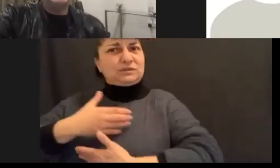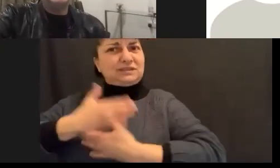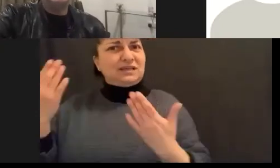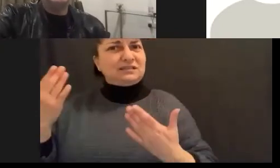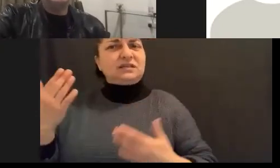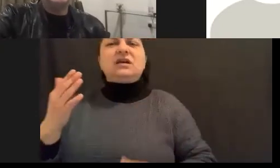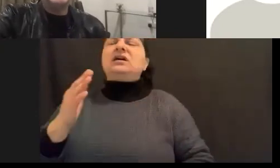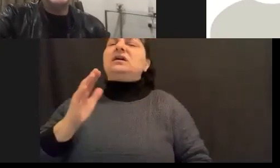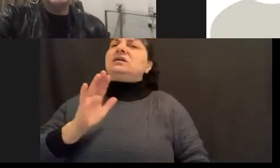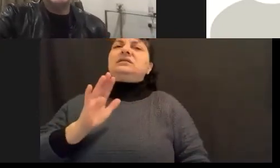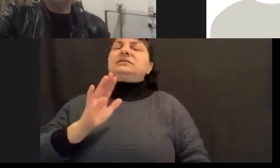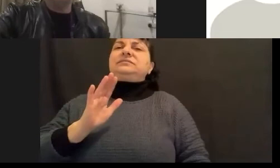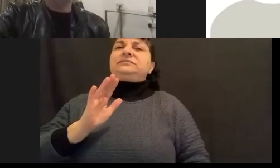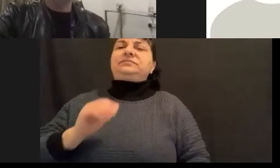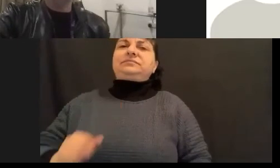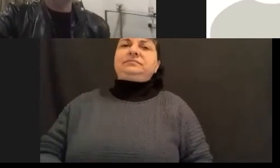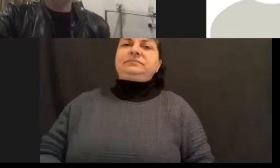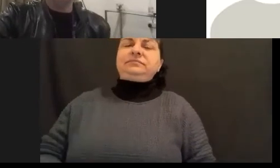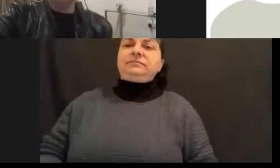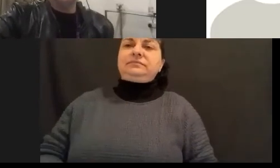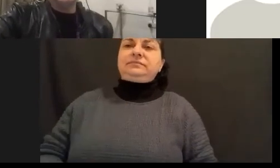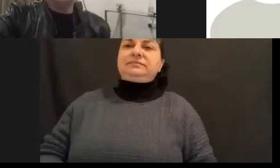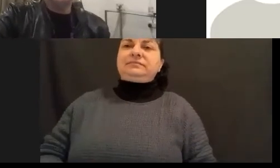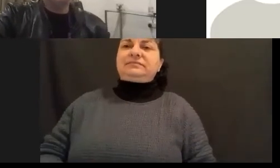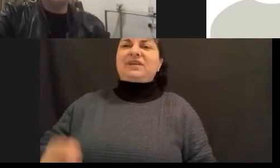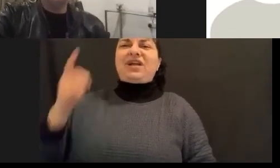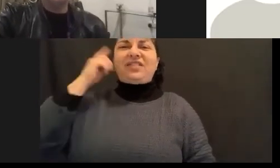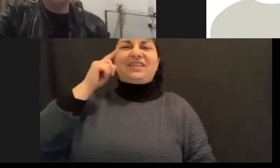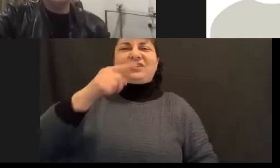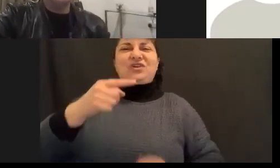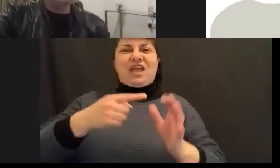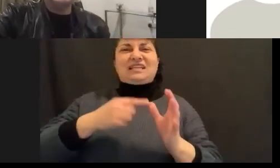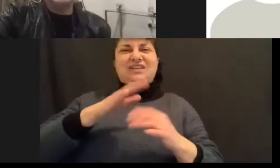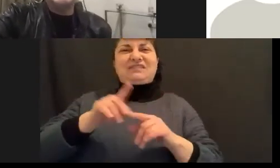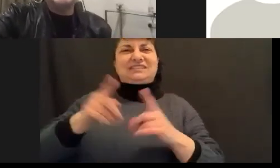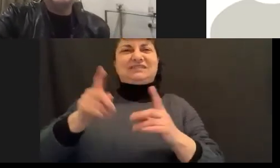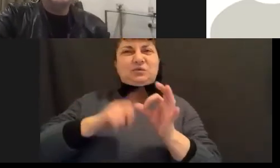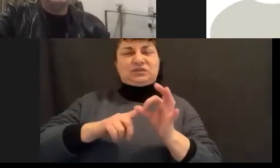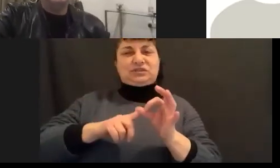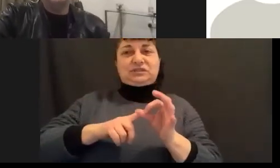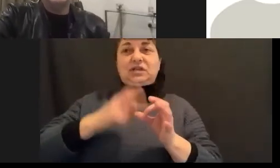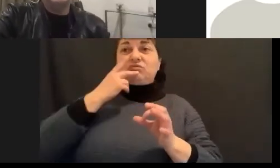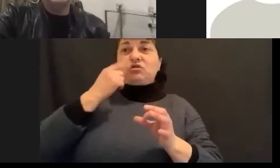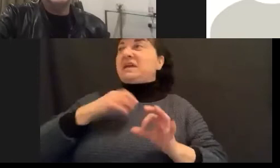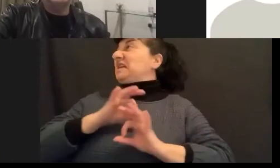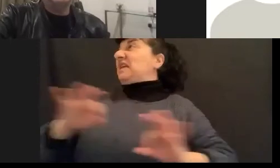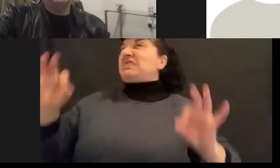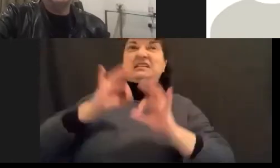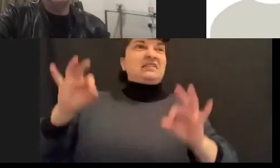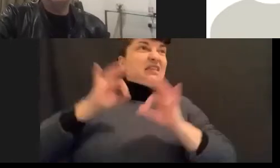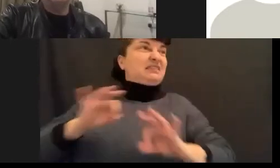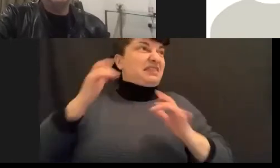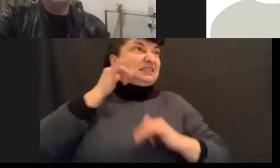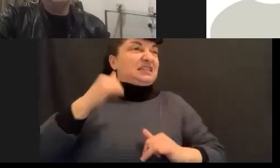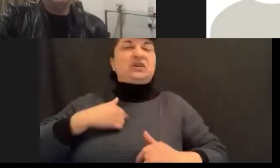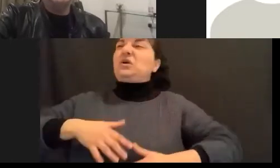if they're answering a different question. That question is, what do I do if I don't get any test ever? I don't get a day 13 or a 14